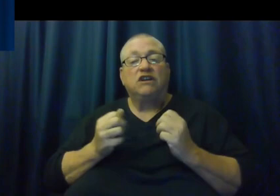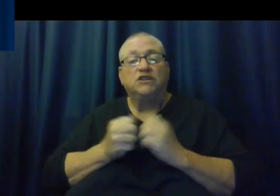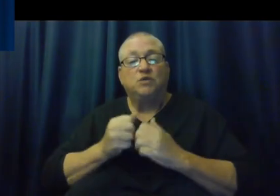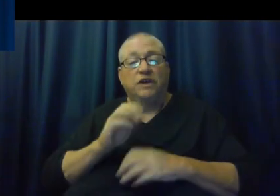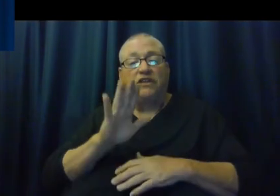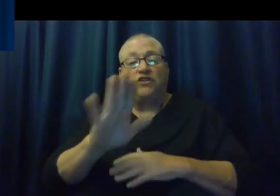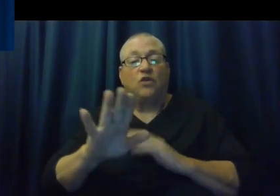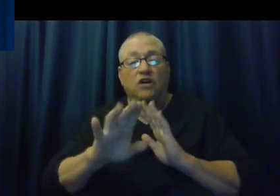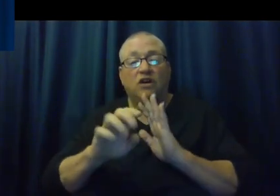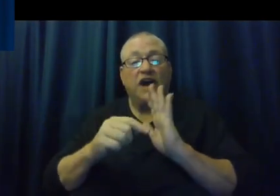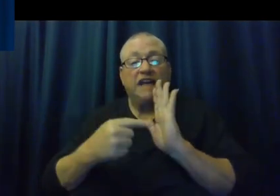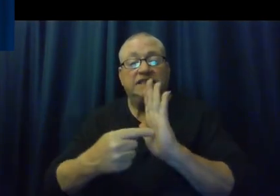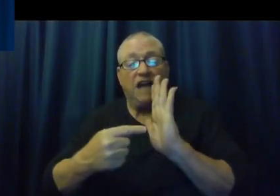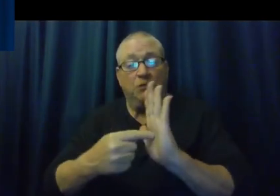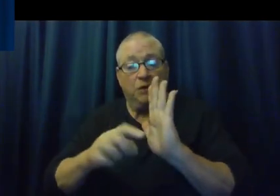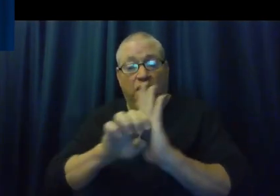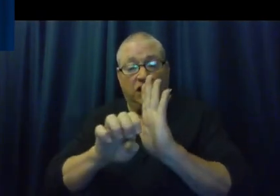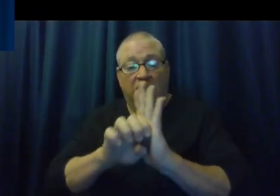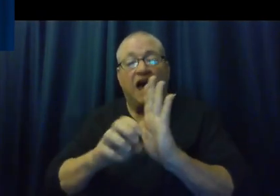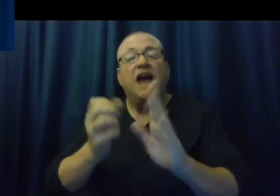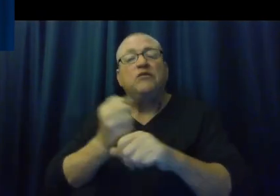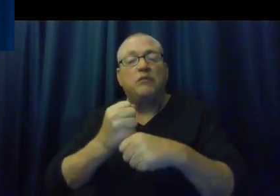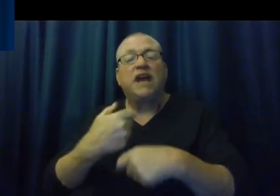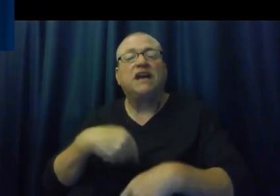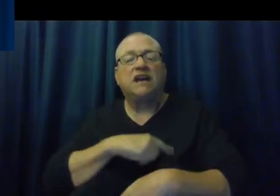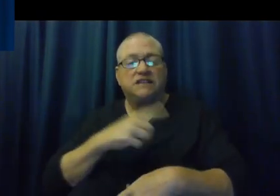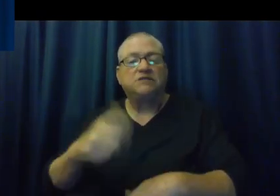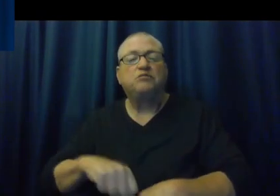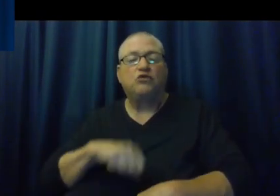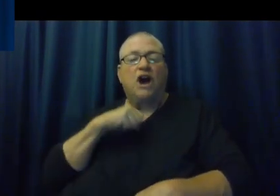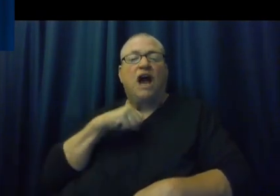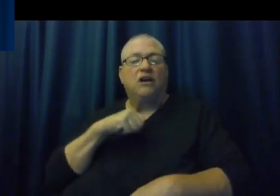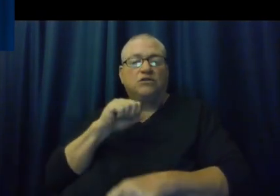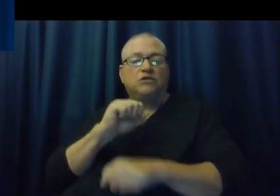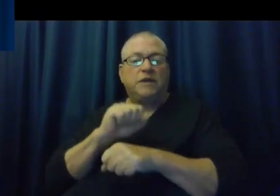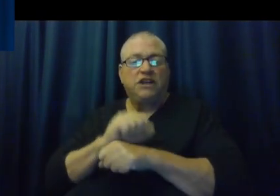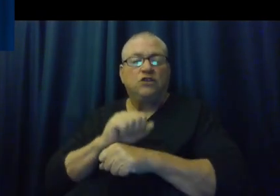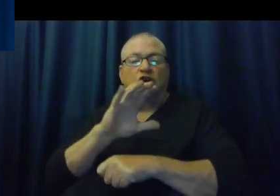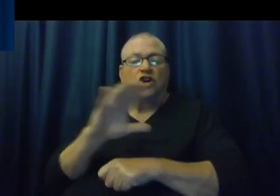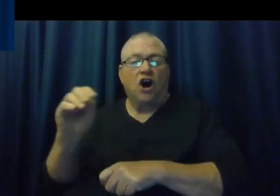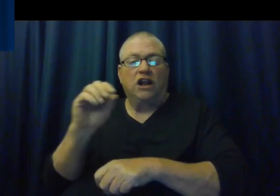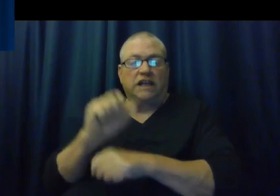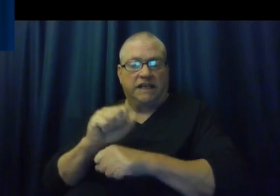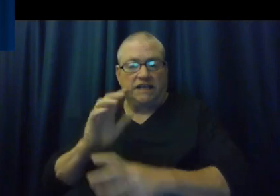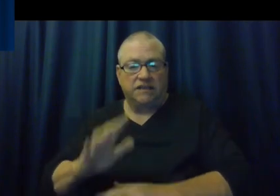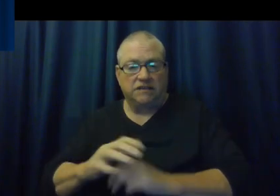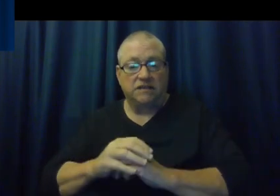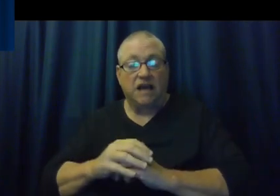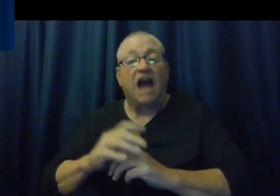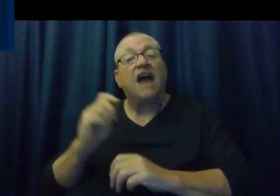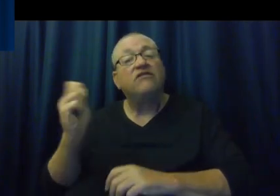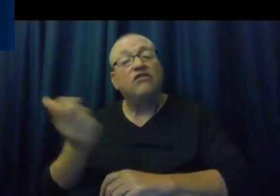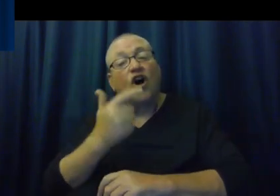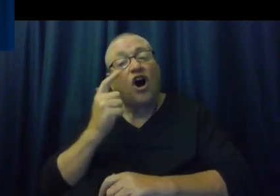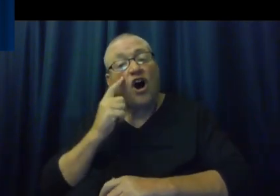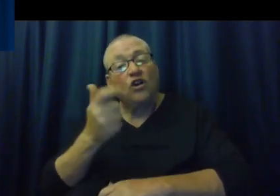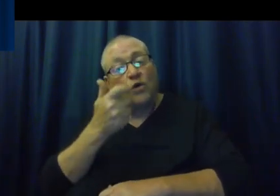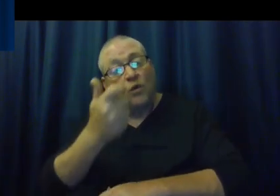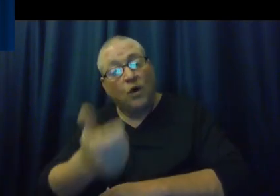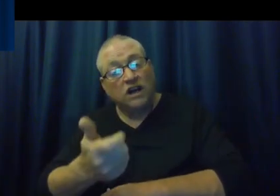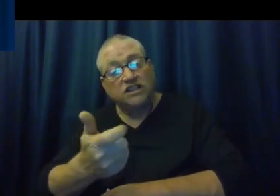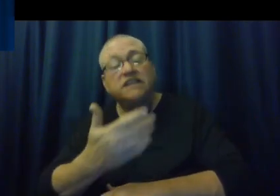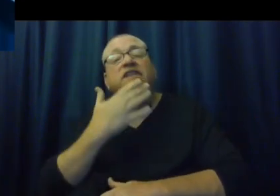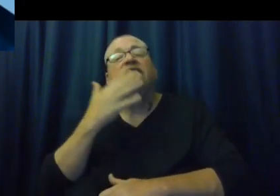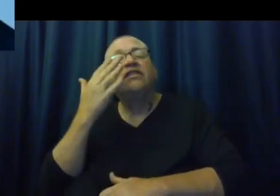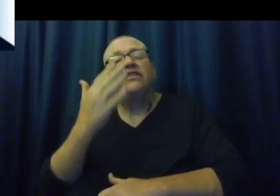colleagues. And to everyone watching, thank you for all you do to make Western a place where we are all